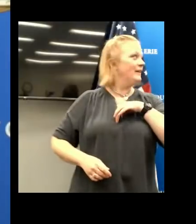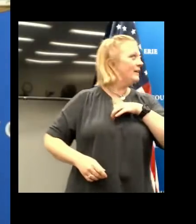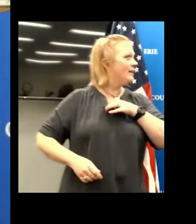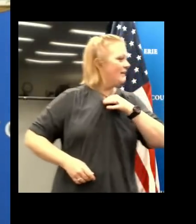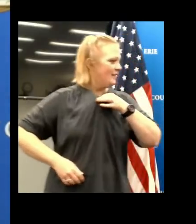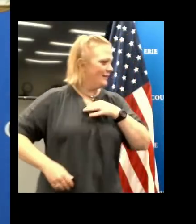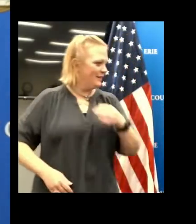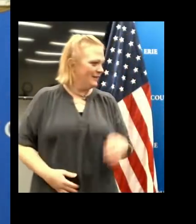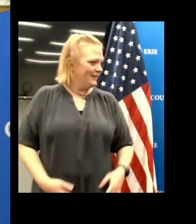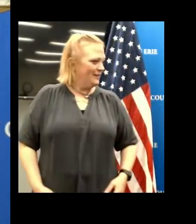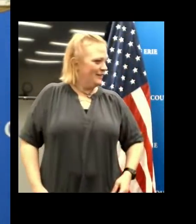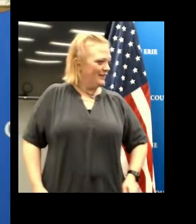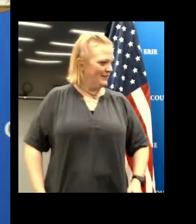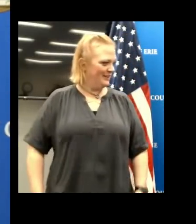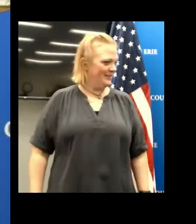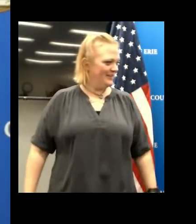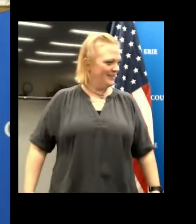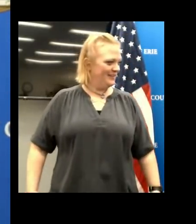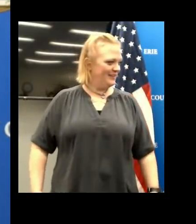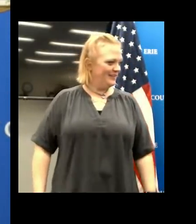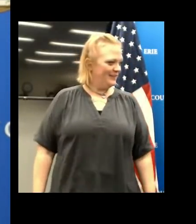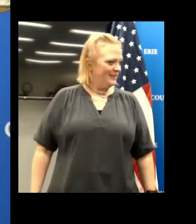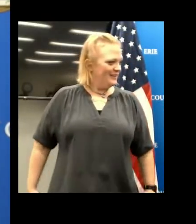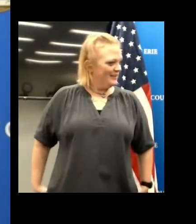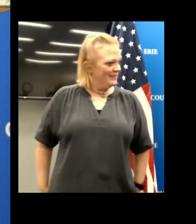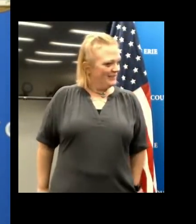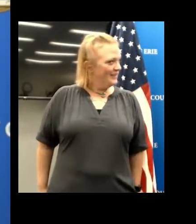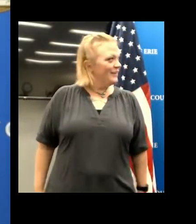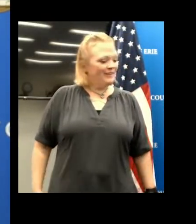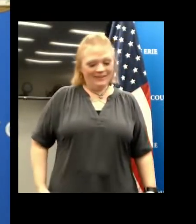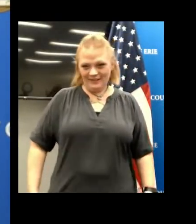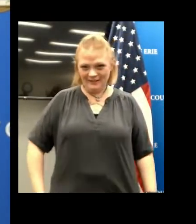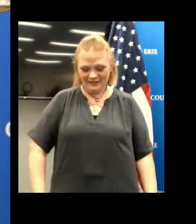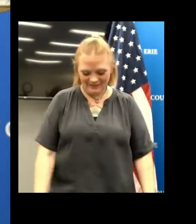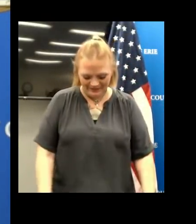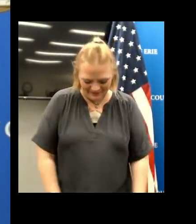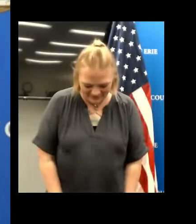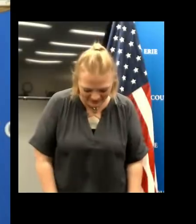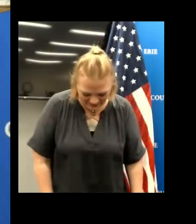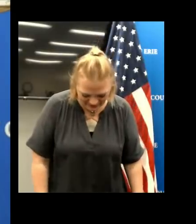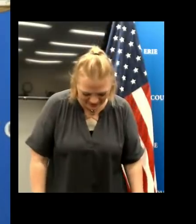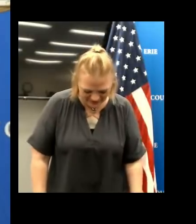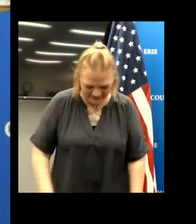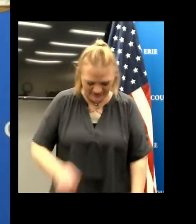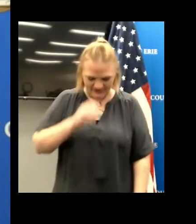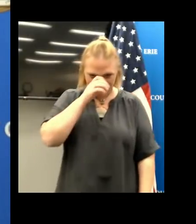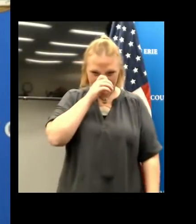I was just reading something real small. I do need the glasses for small writing.